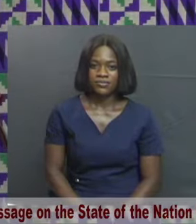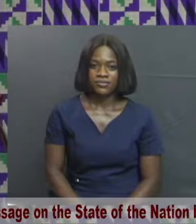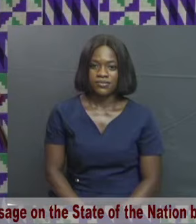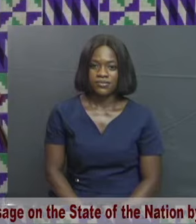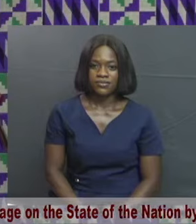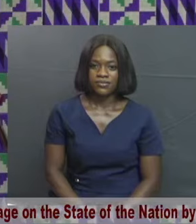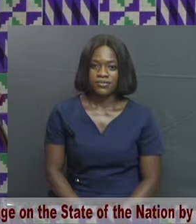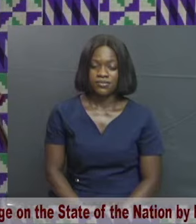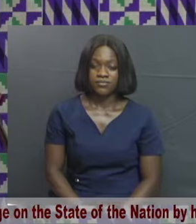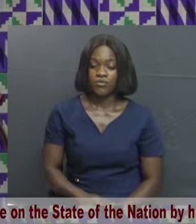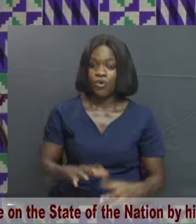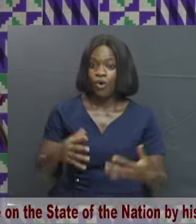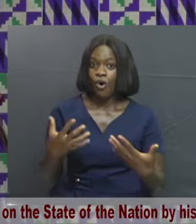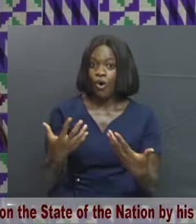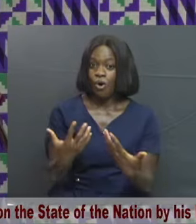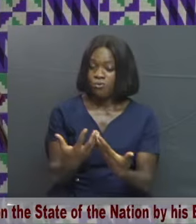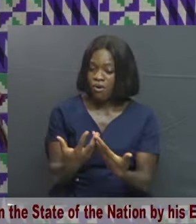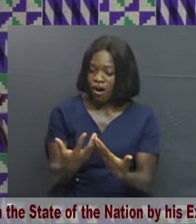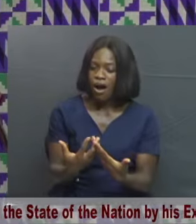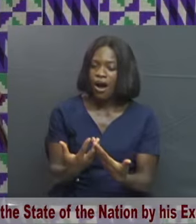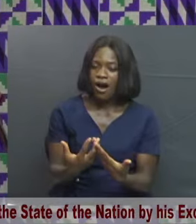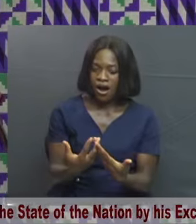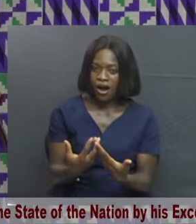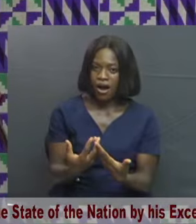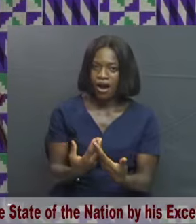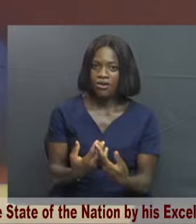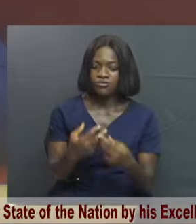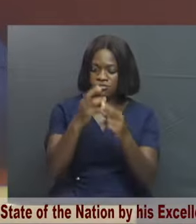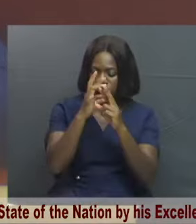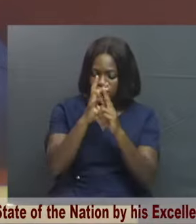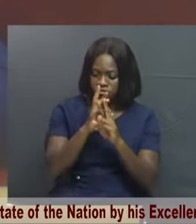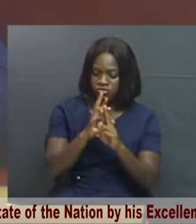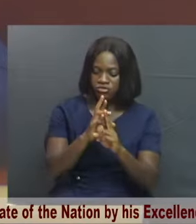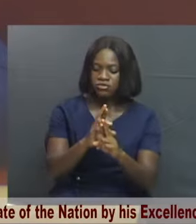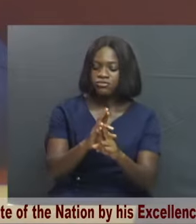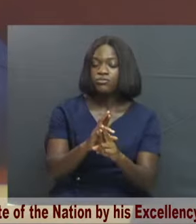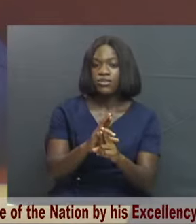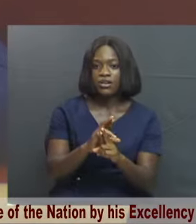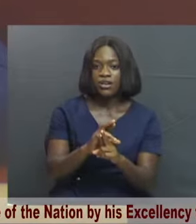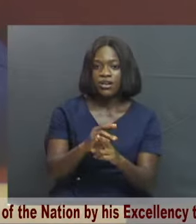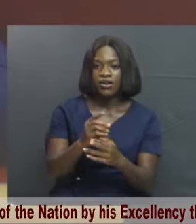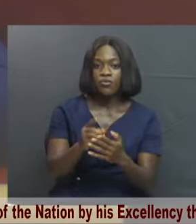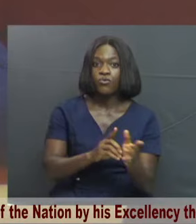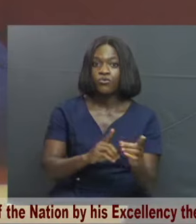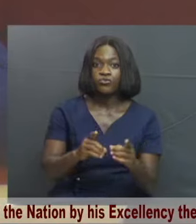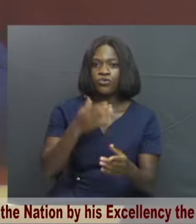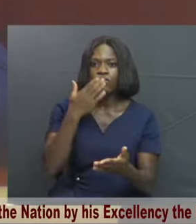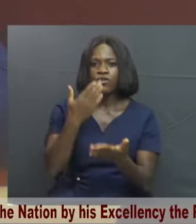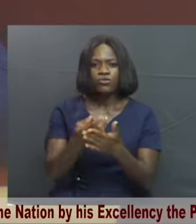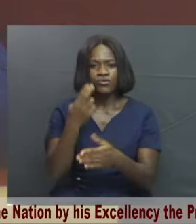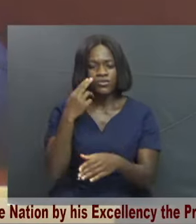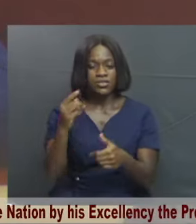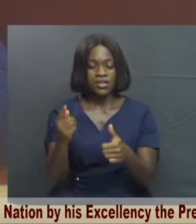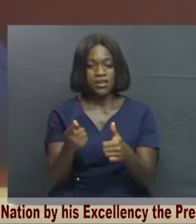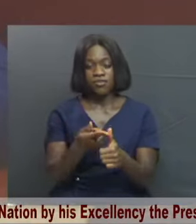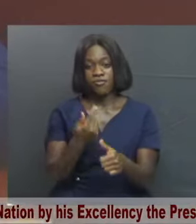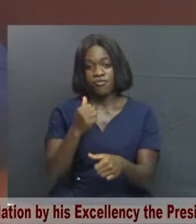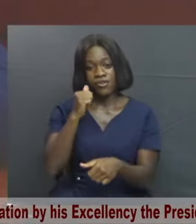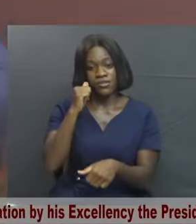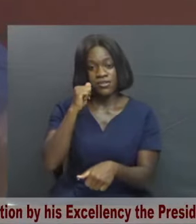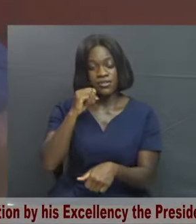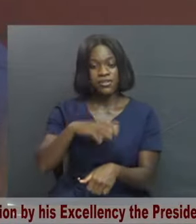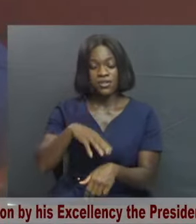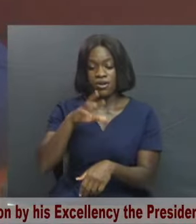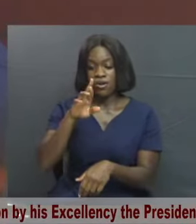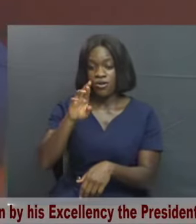in accordance with protocol and Convention it is good to see that First Lady Rebecca